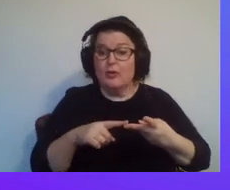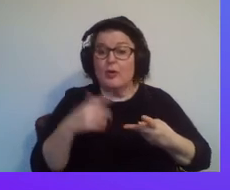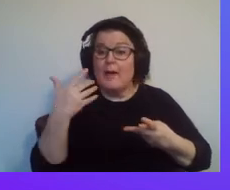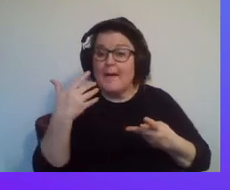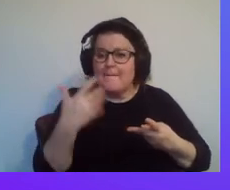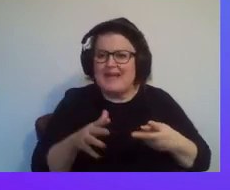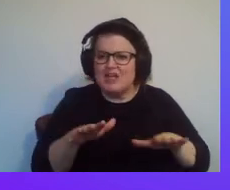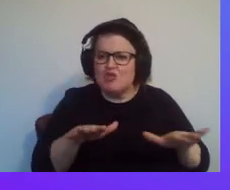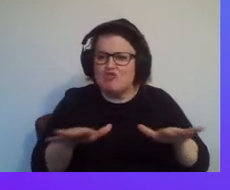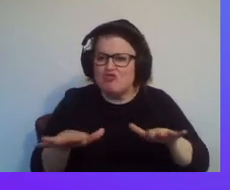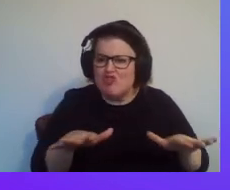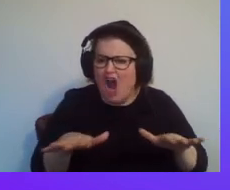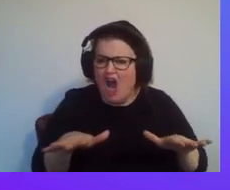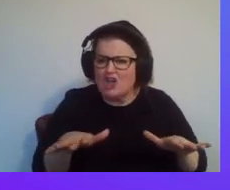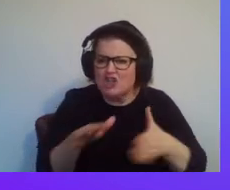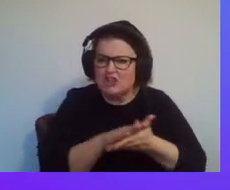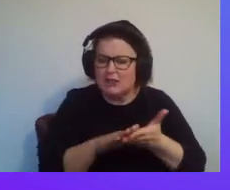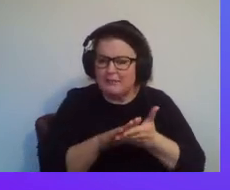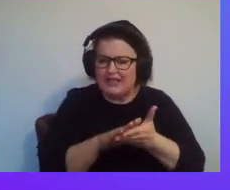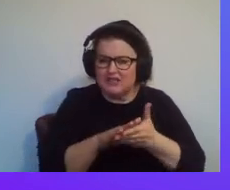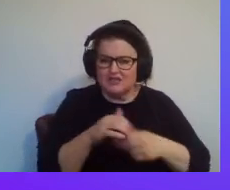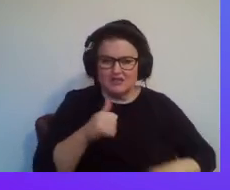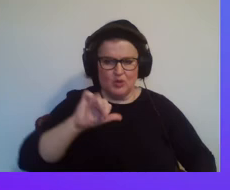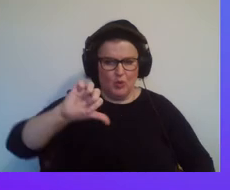rushed that we are cutting corners?